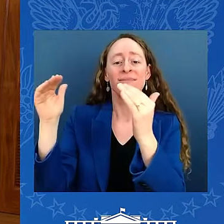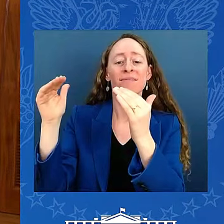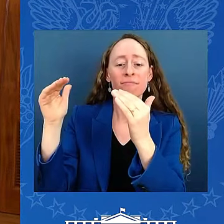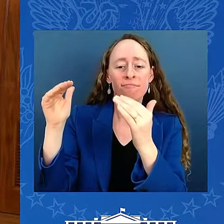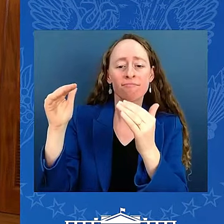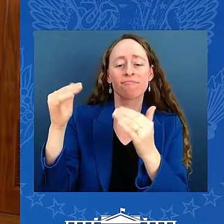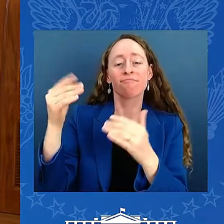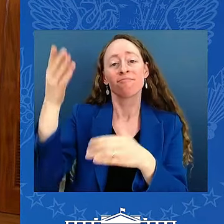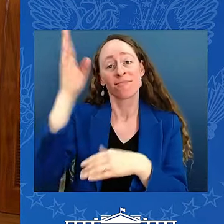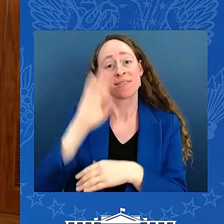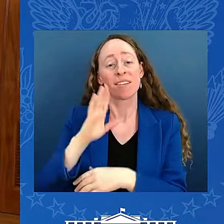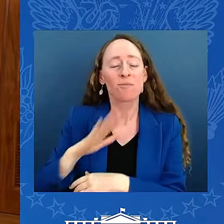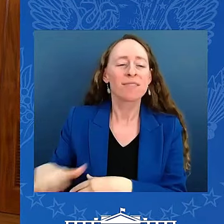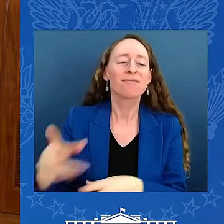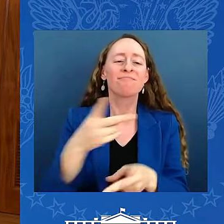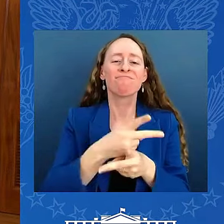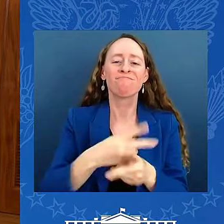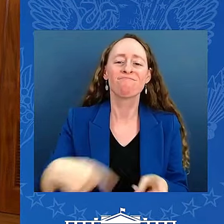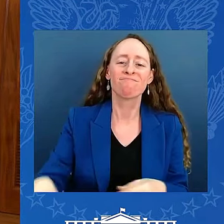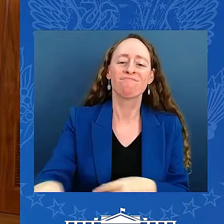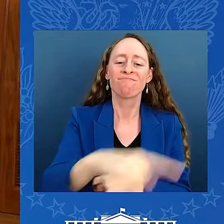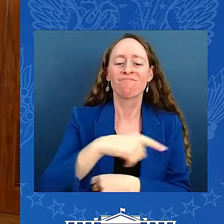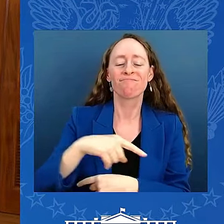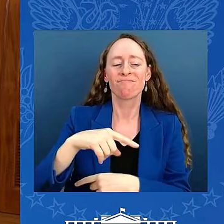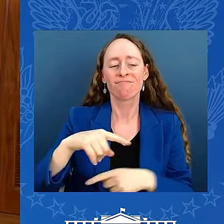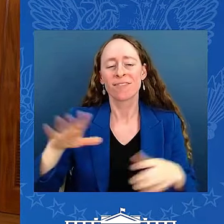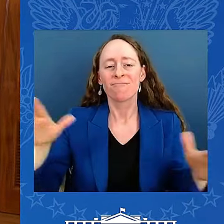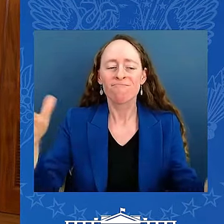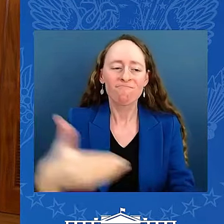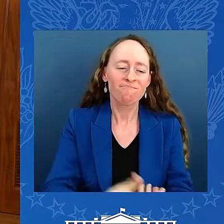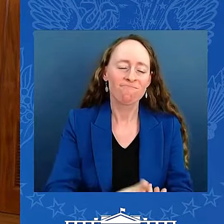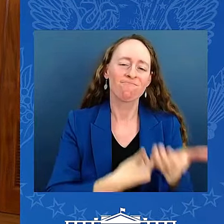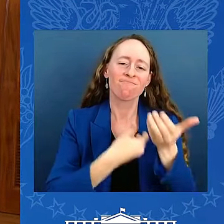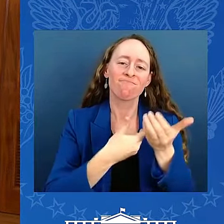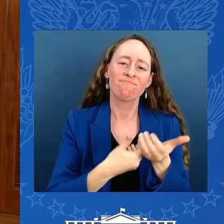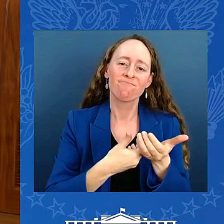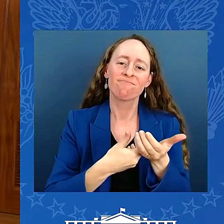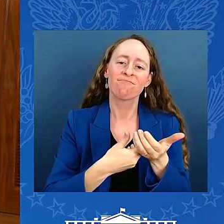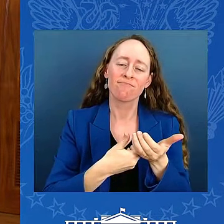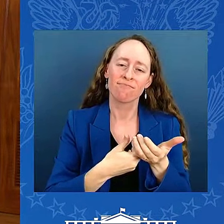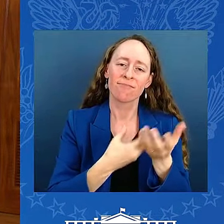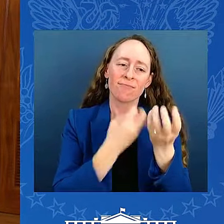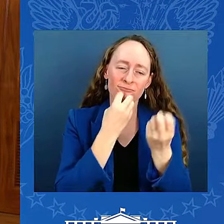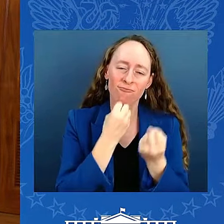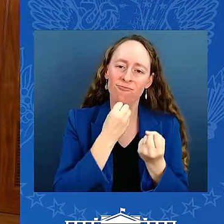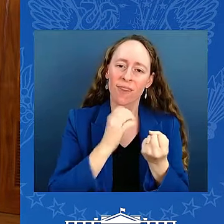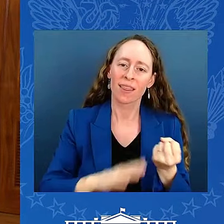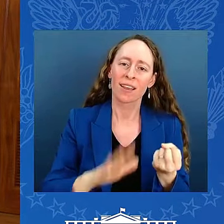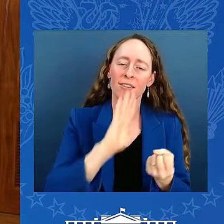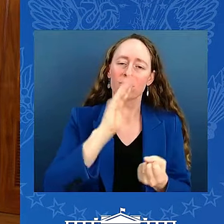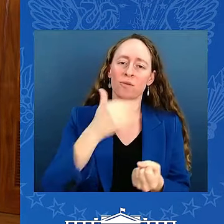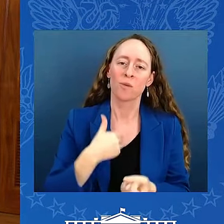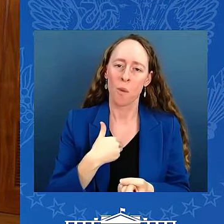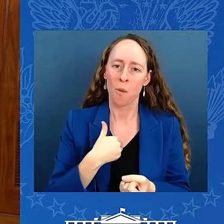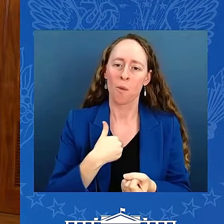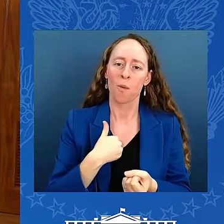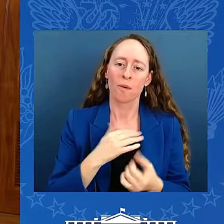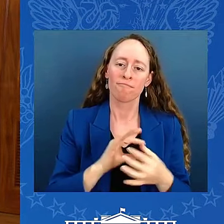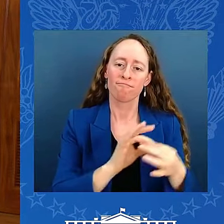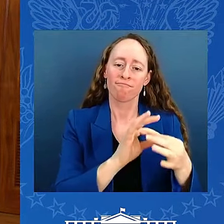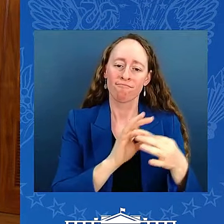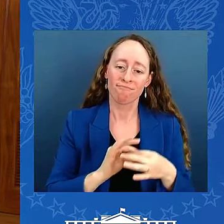forever, and may their souls be bound up in the bond of everlasting life. May they rest in peace.